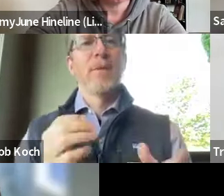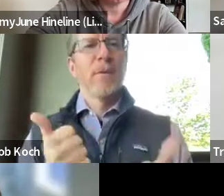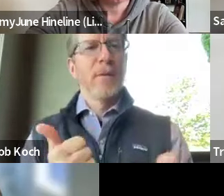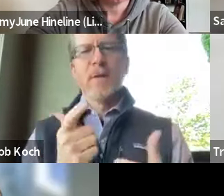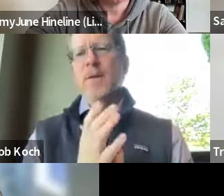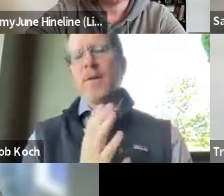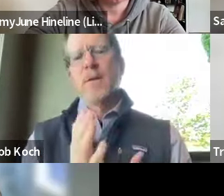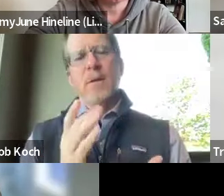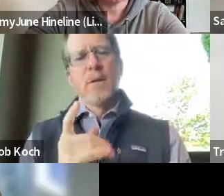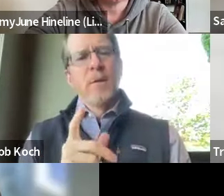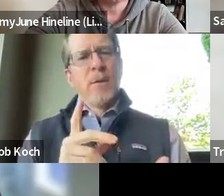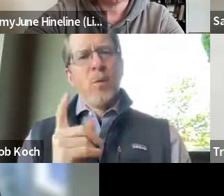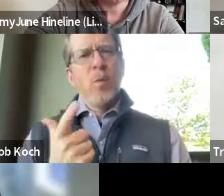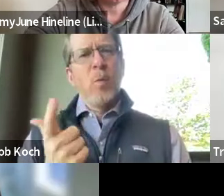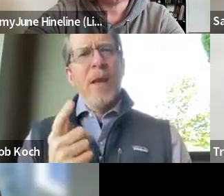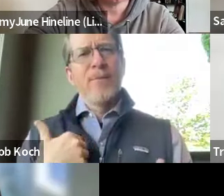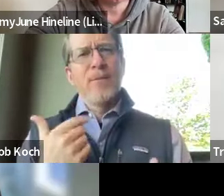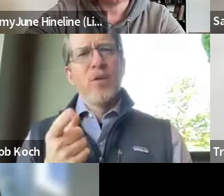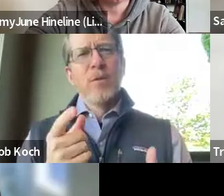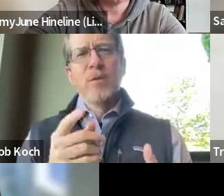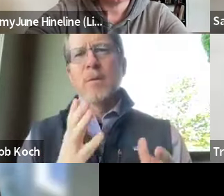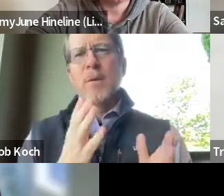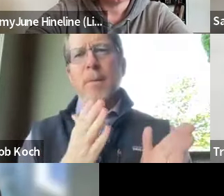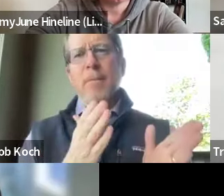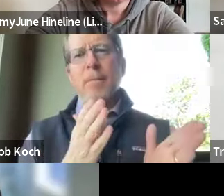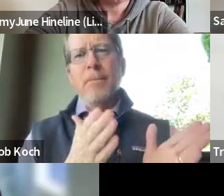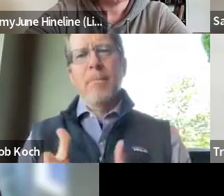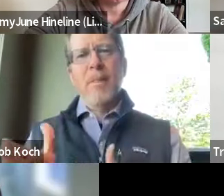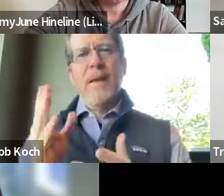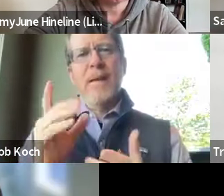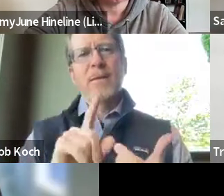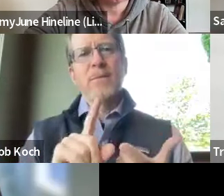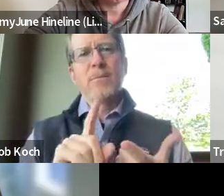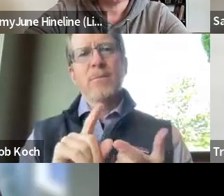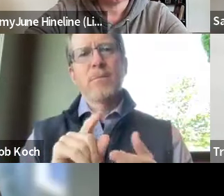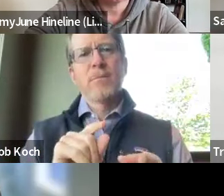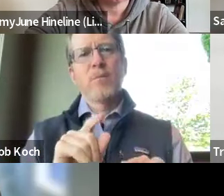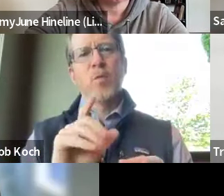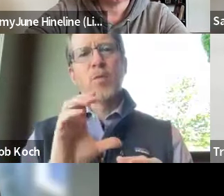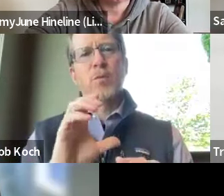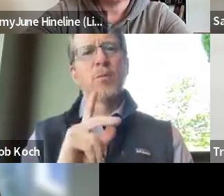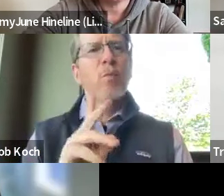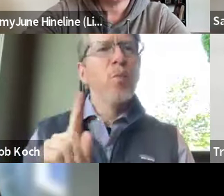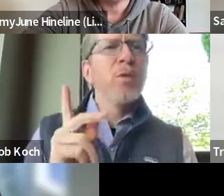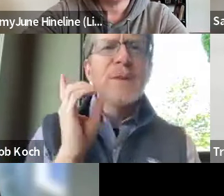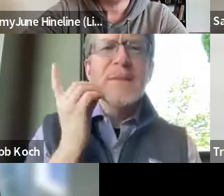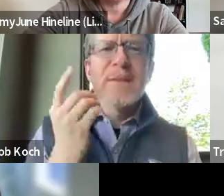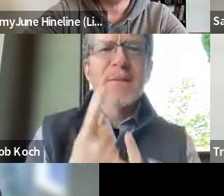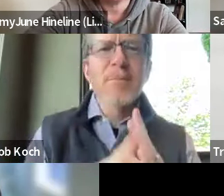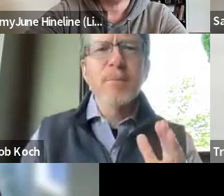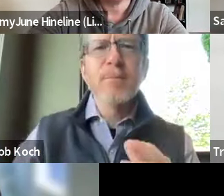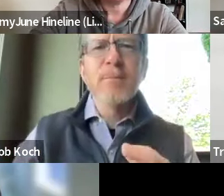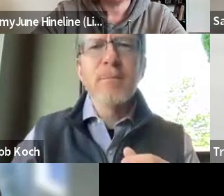It's really exciting. Hopefully you all are registered and you all will be there. And Rob's saying, well, we have a plan